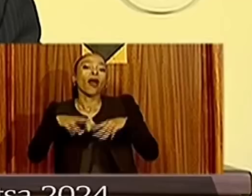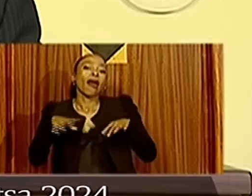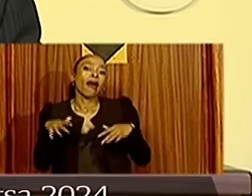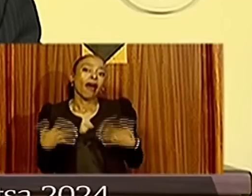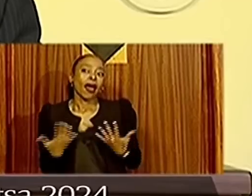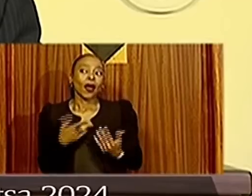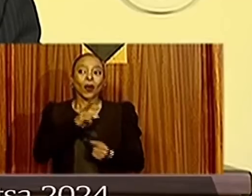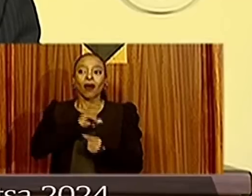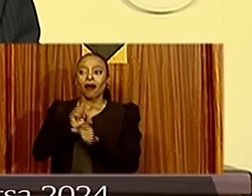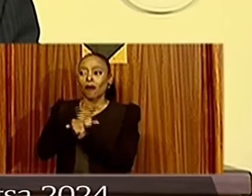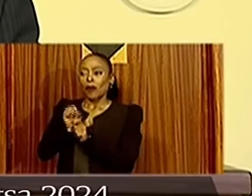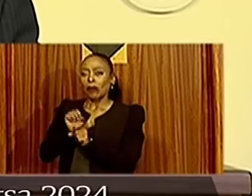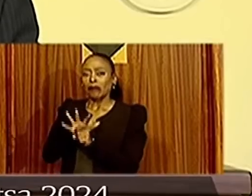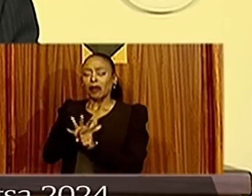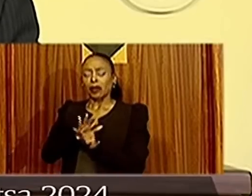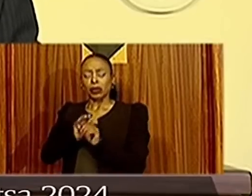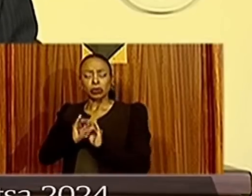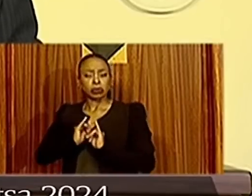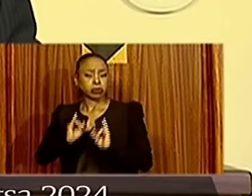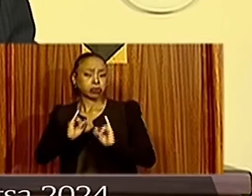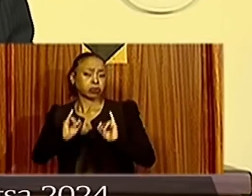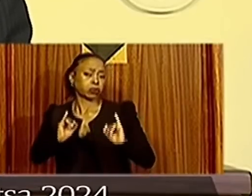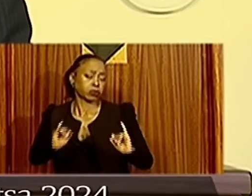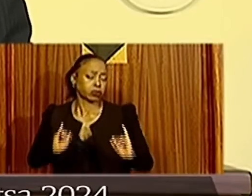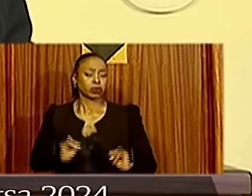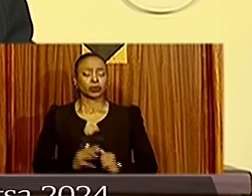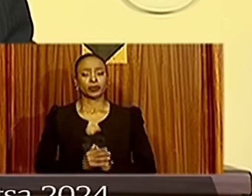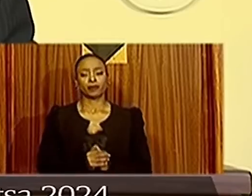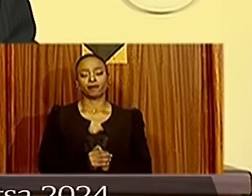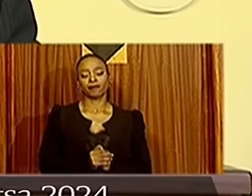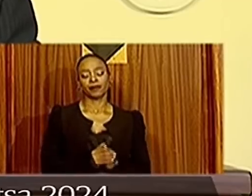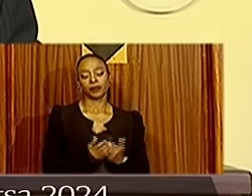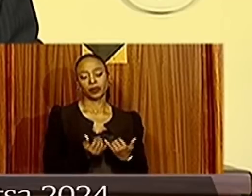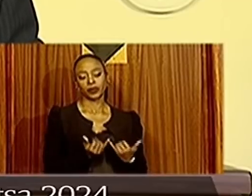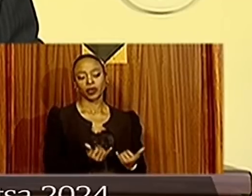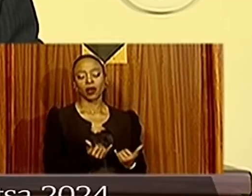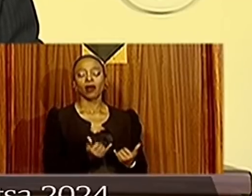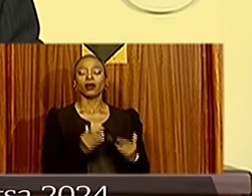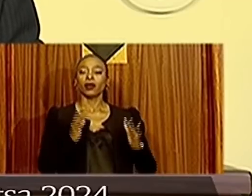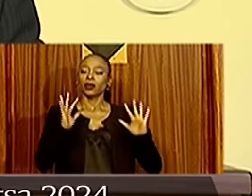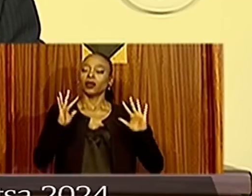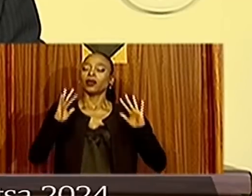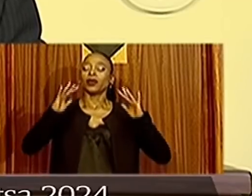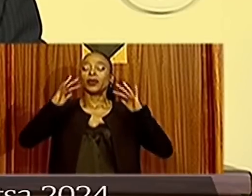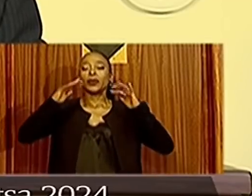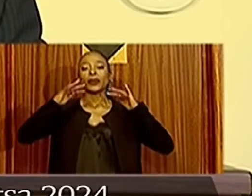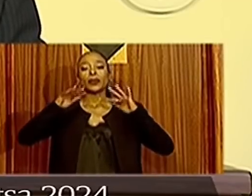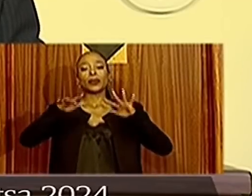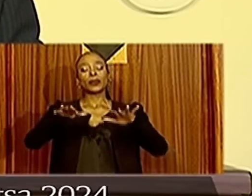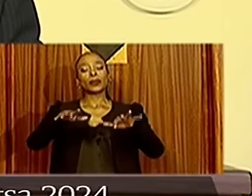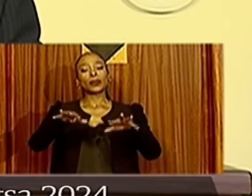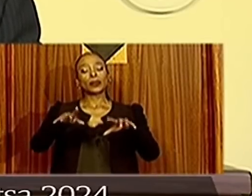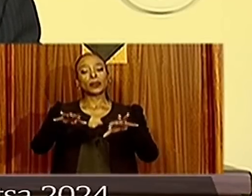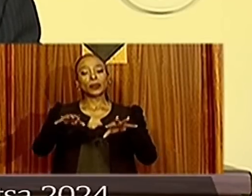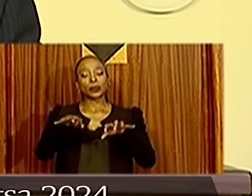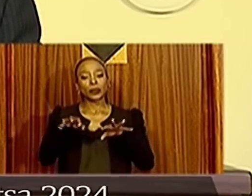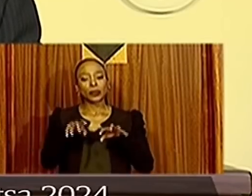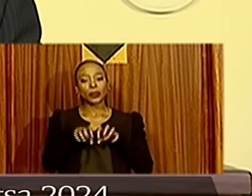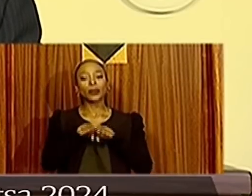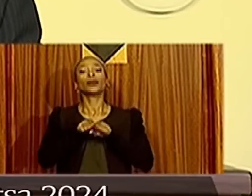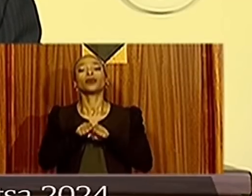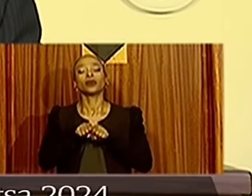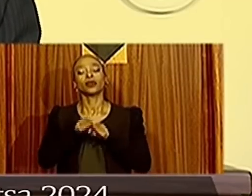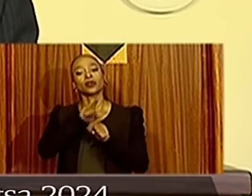pandemic. This has now come down the pandemic having come to an